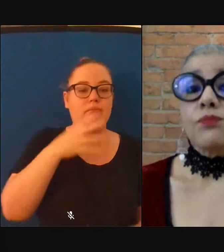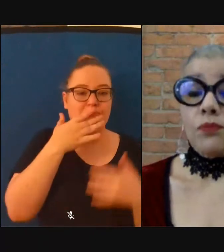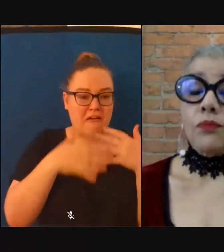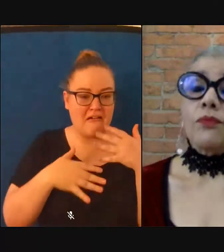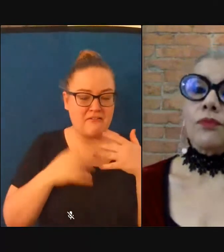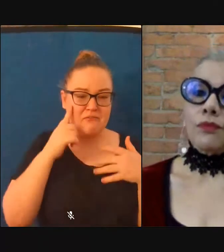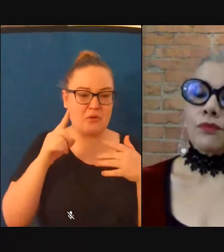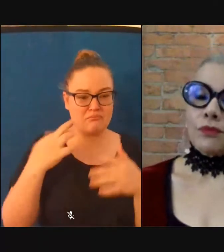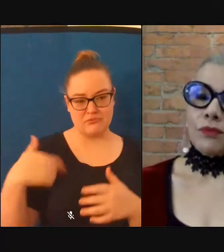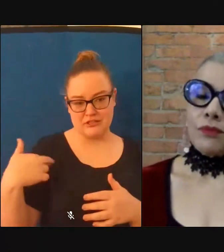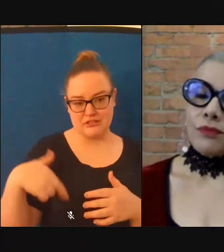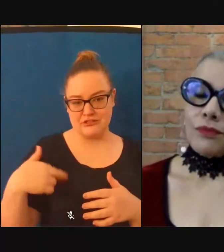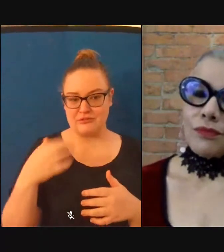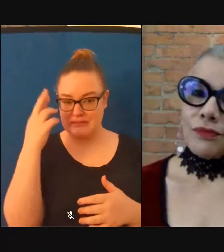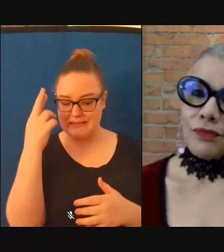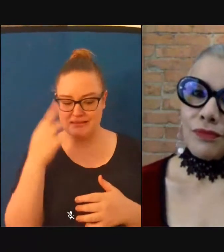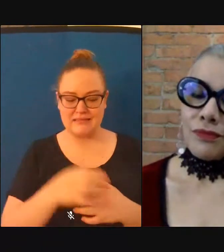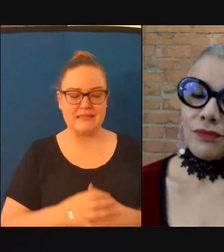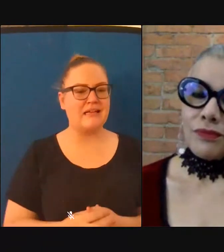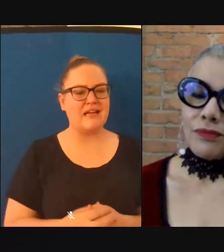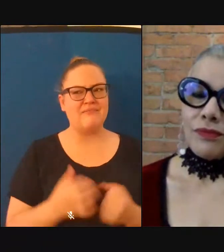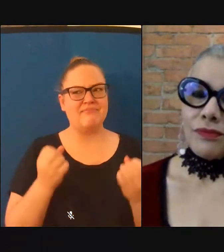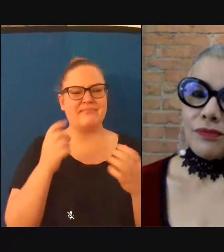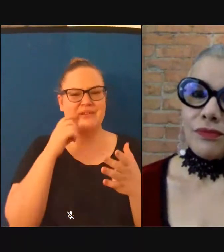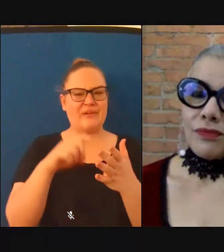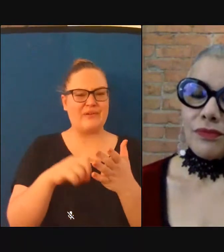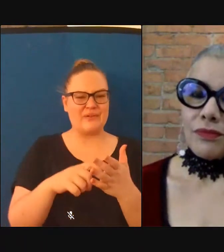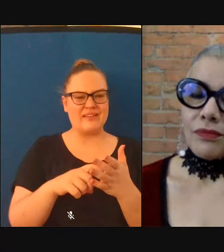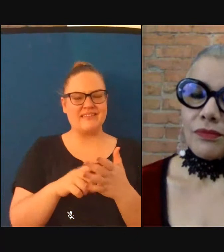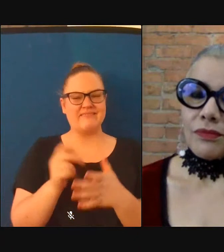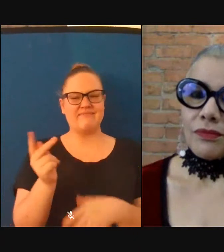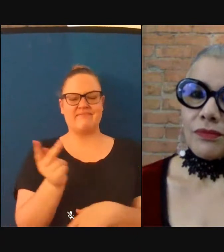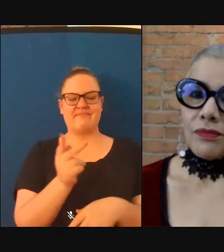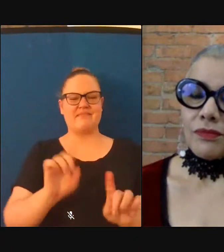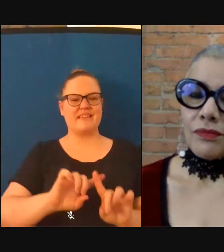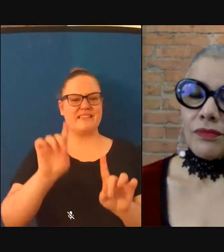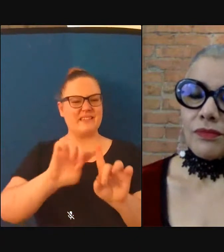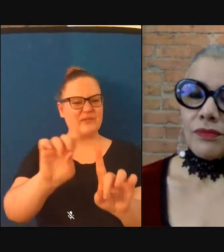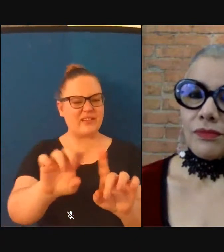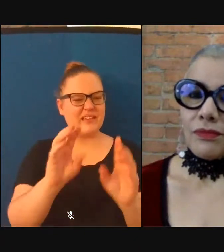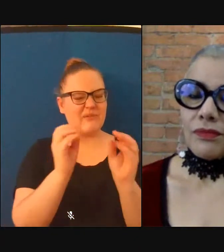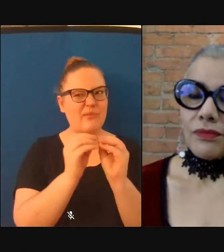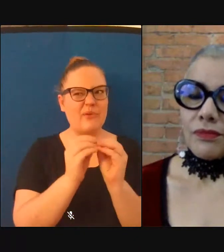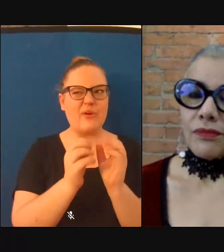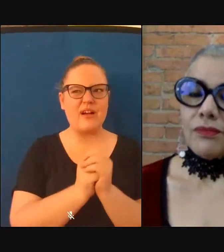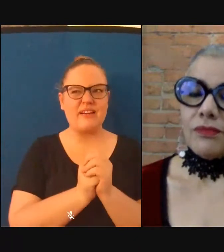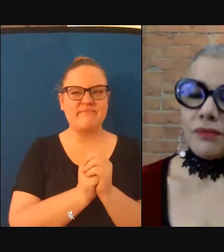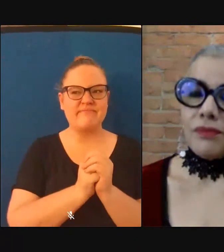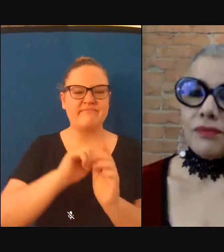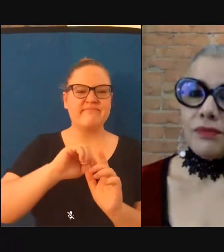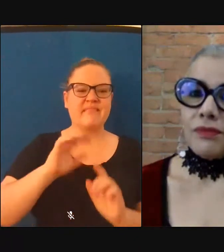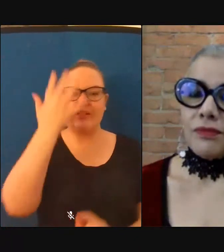inspiration, but to one extent or another, the differences are more aesthetic than they are moral, and